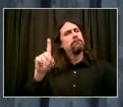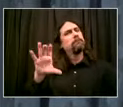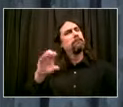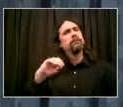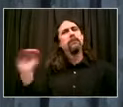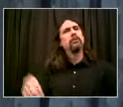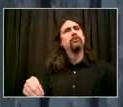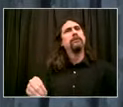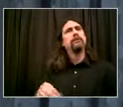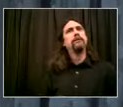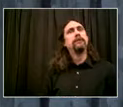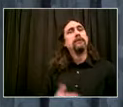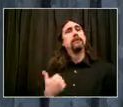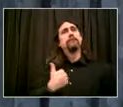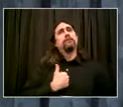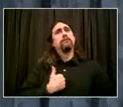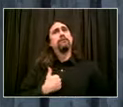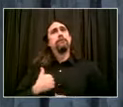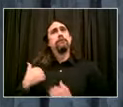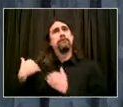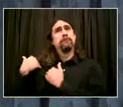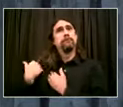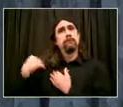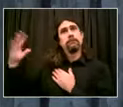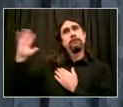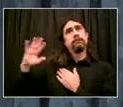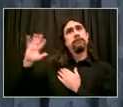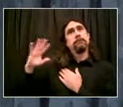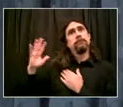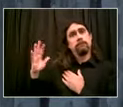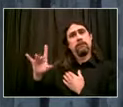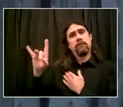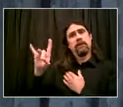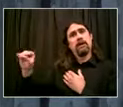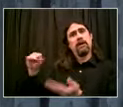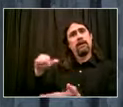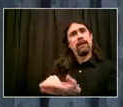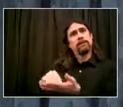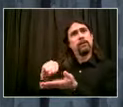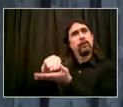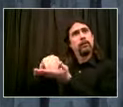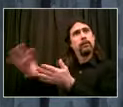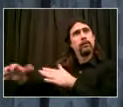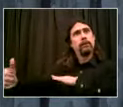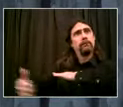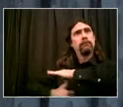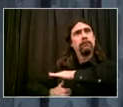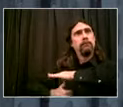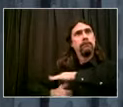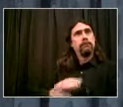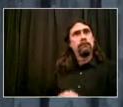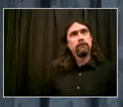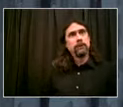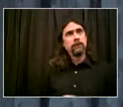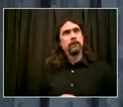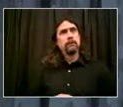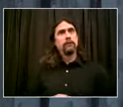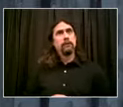nearly 4,000 capital improvement projects and managed budgets totaling $28